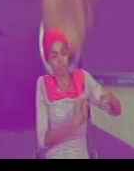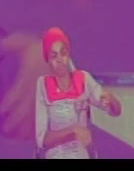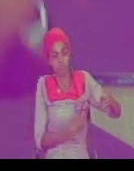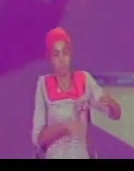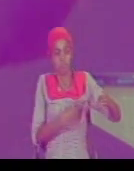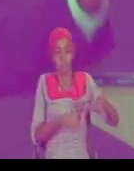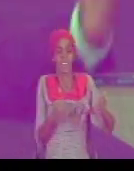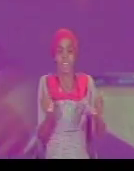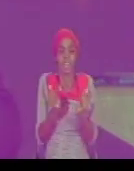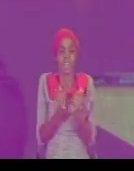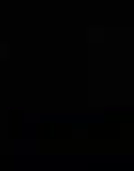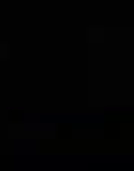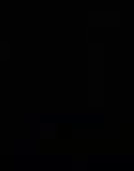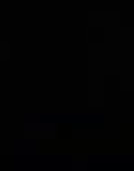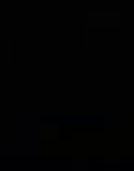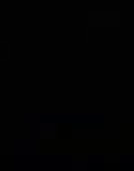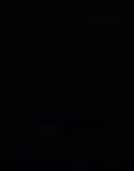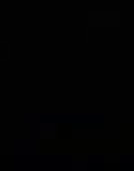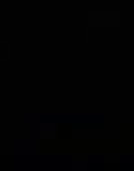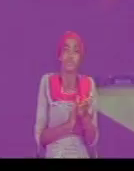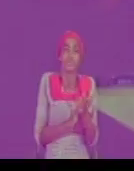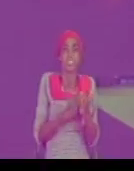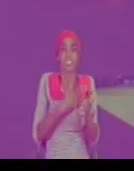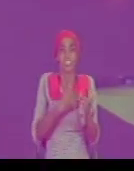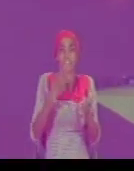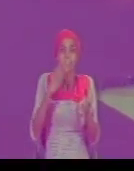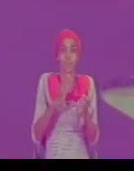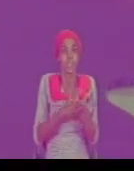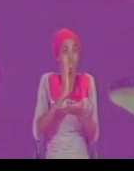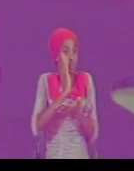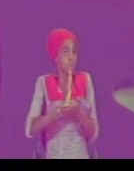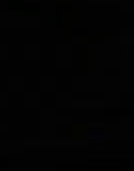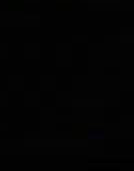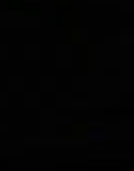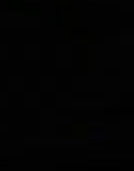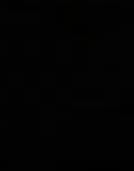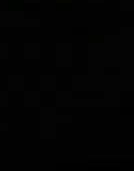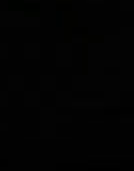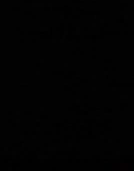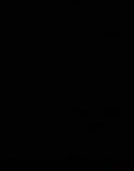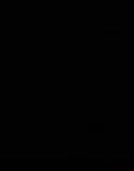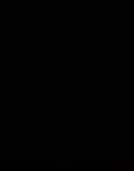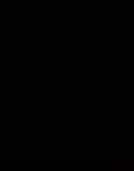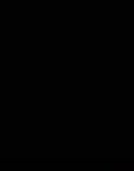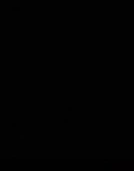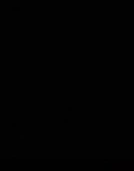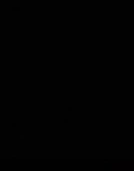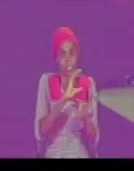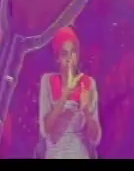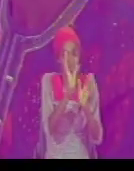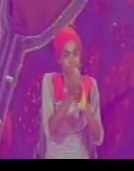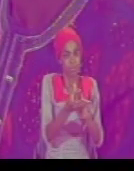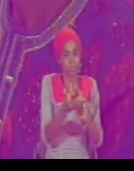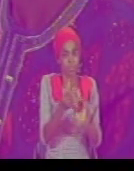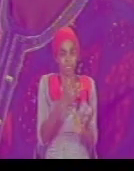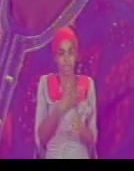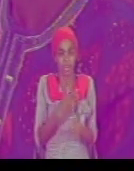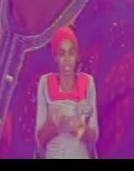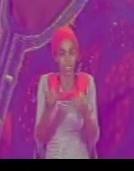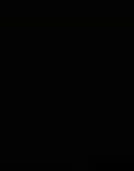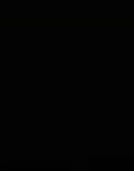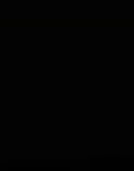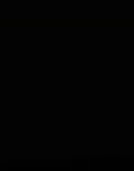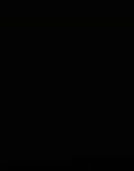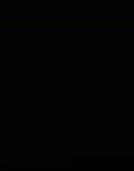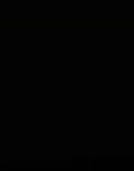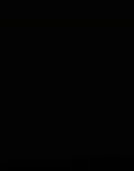guitar. They praise and praise and praise, and some of them, they get converted church, or they